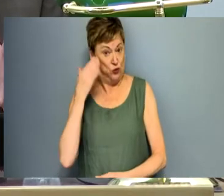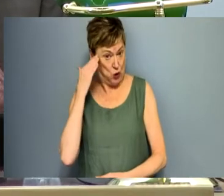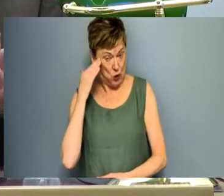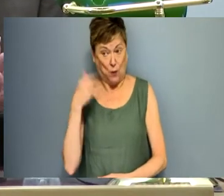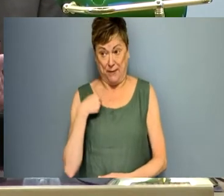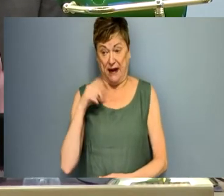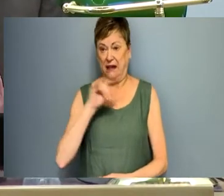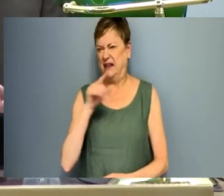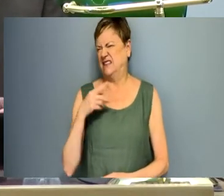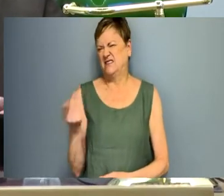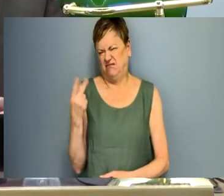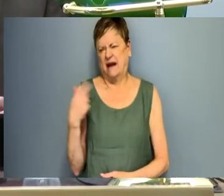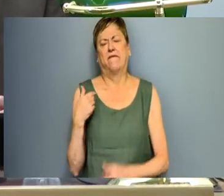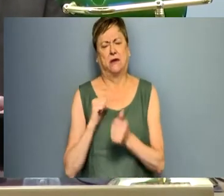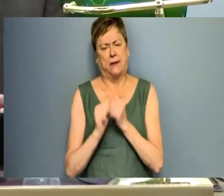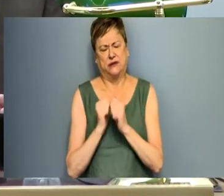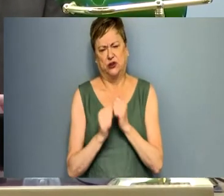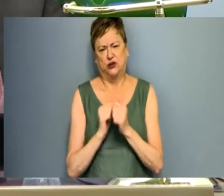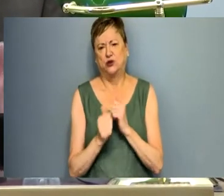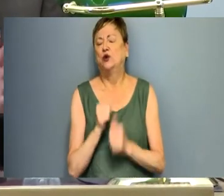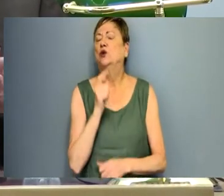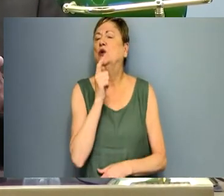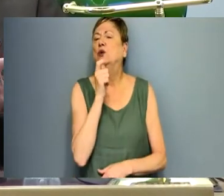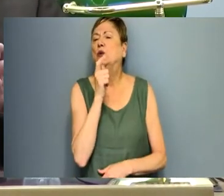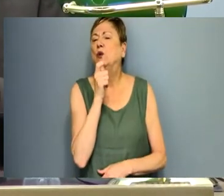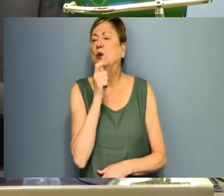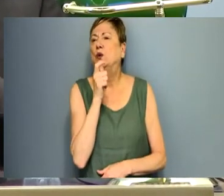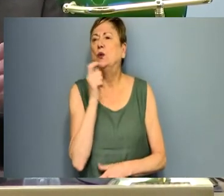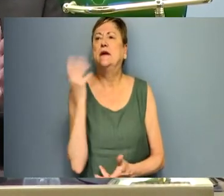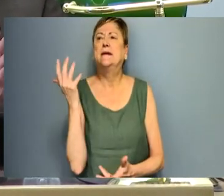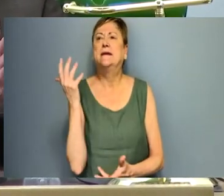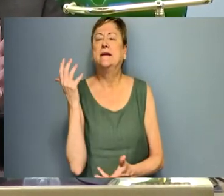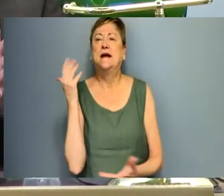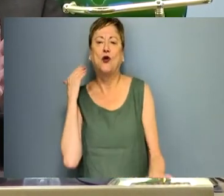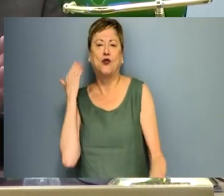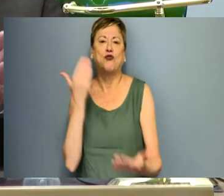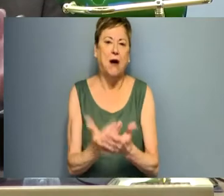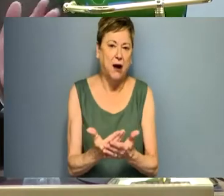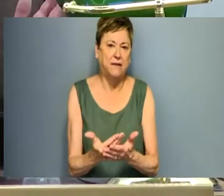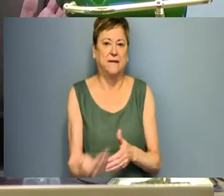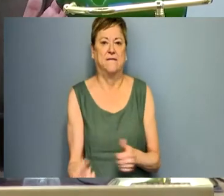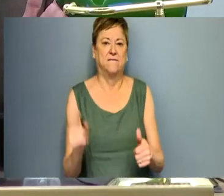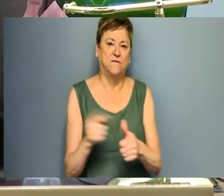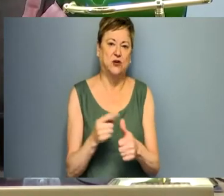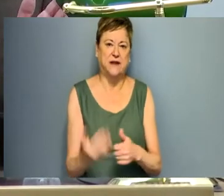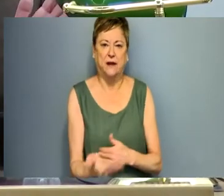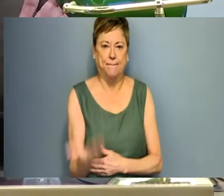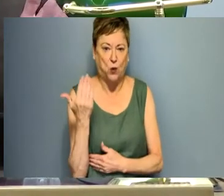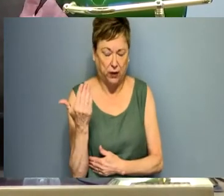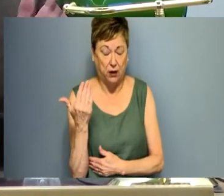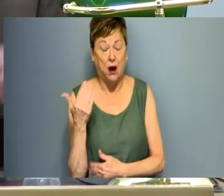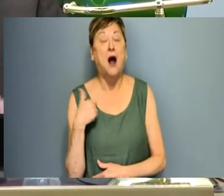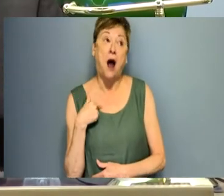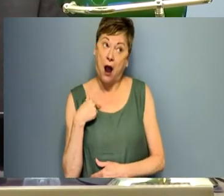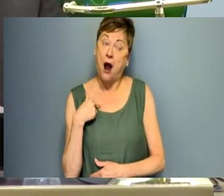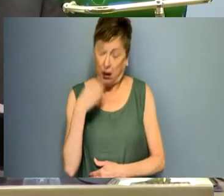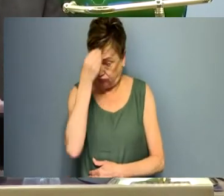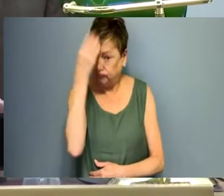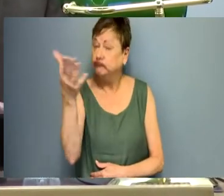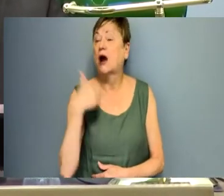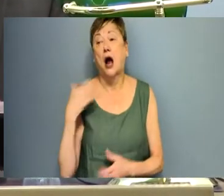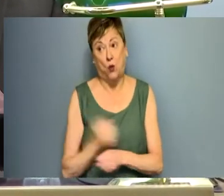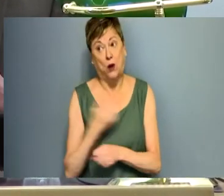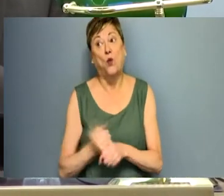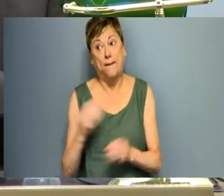little competition about who would get there in the morning first And I can tell you, I won a lot more times